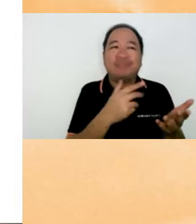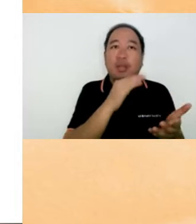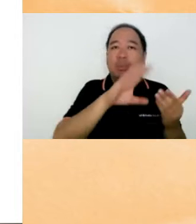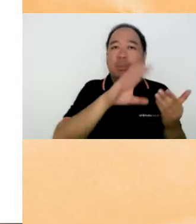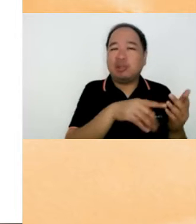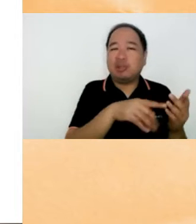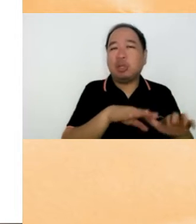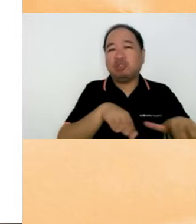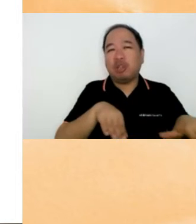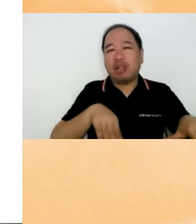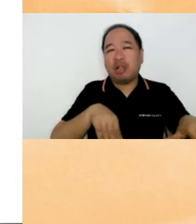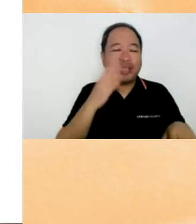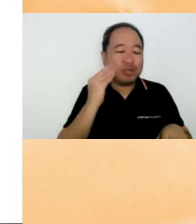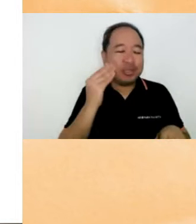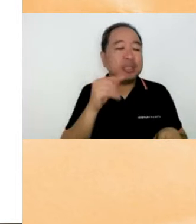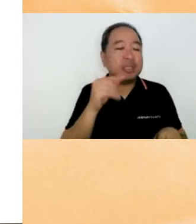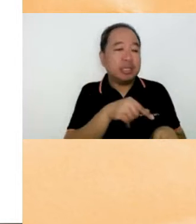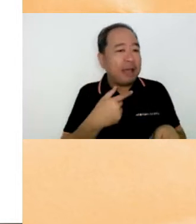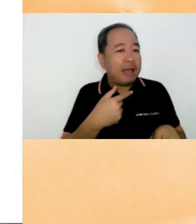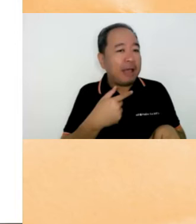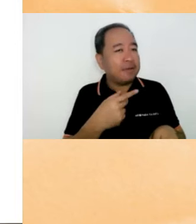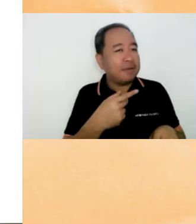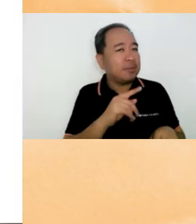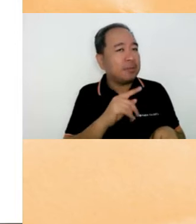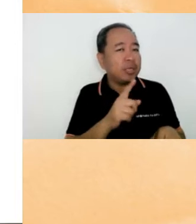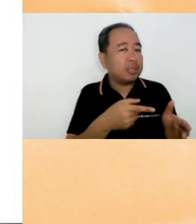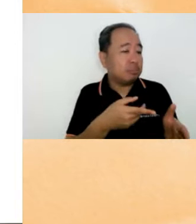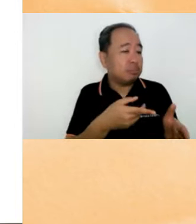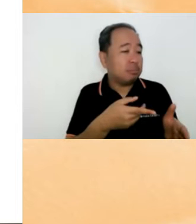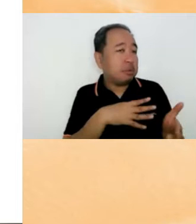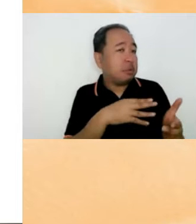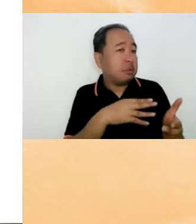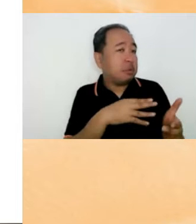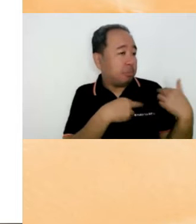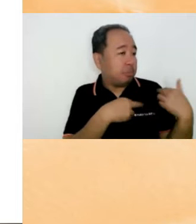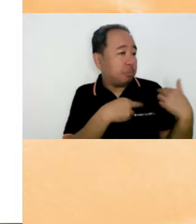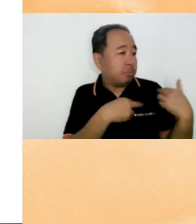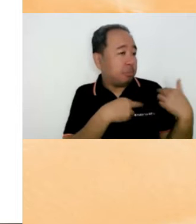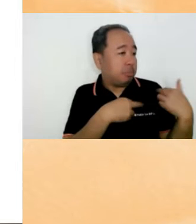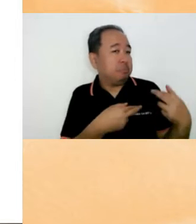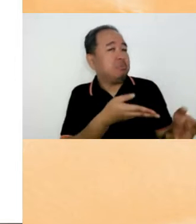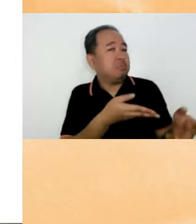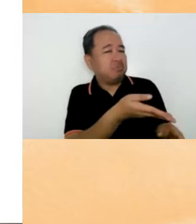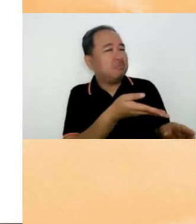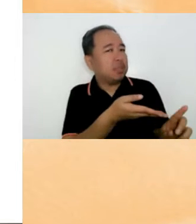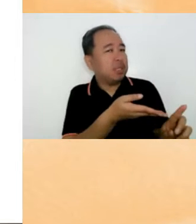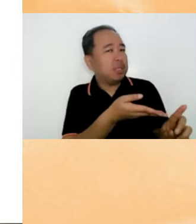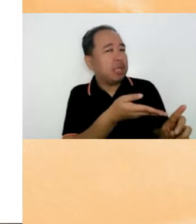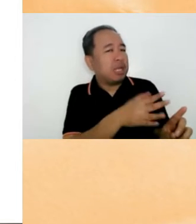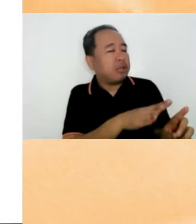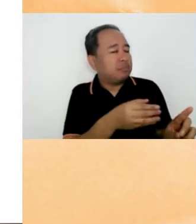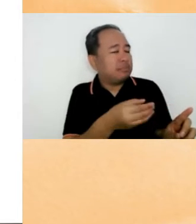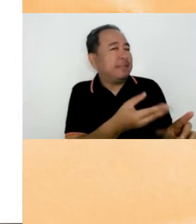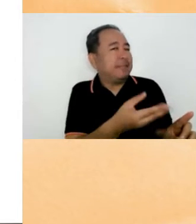that he can do at his age. And usually early childhood, you have the start of discipline and